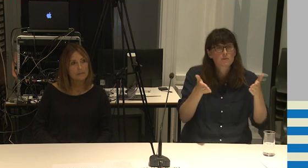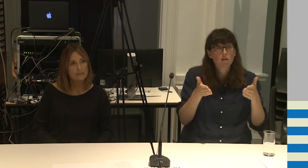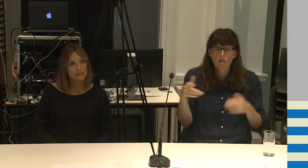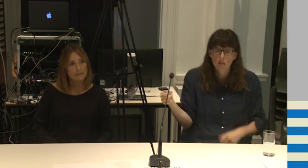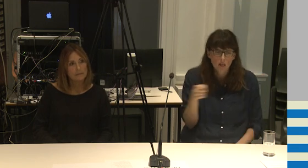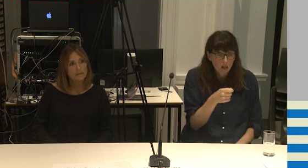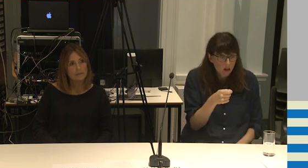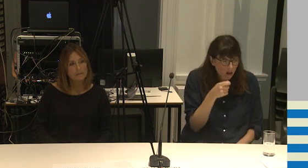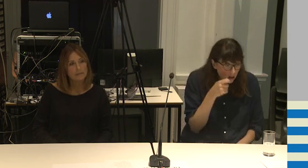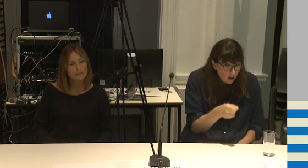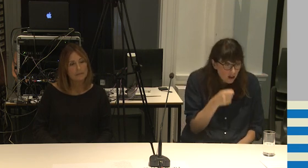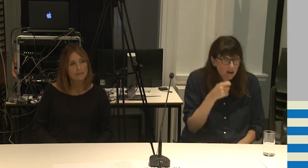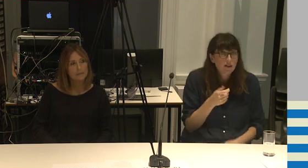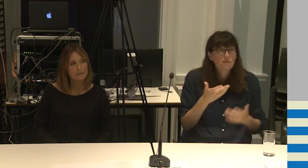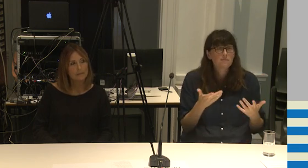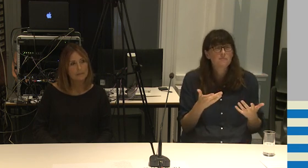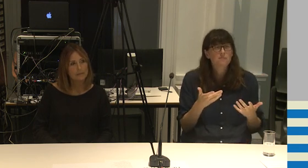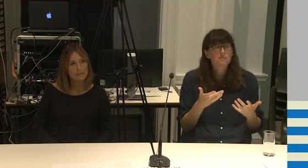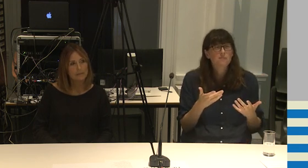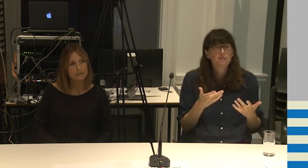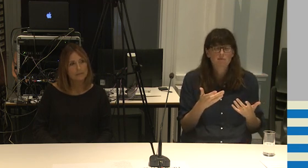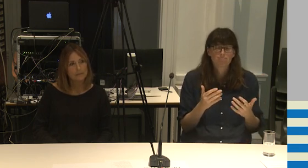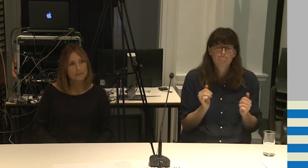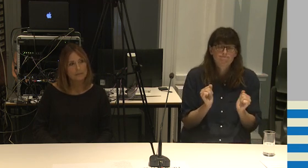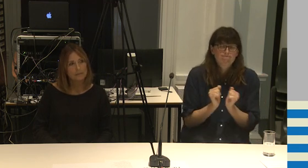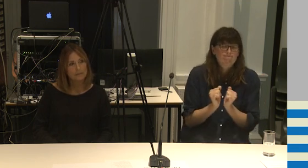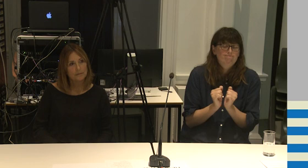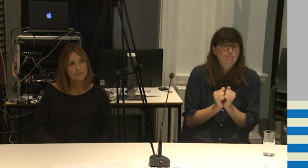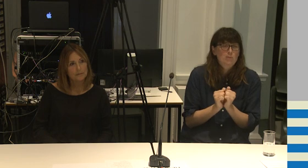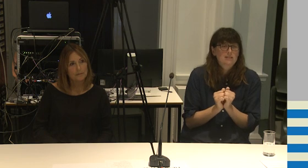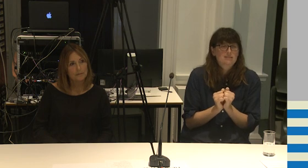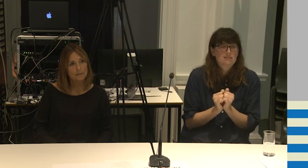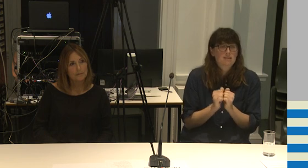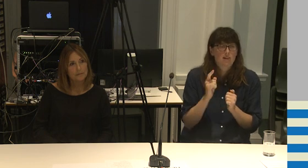like, do you want another one? So that really wasn't necessary.